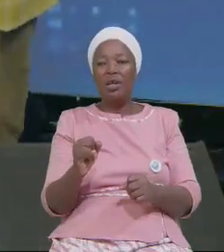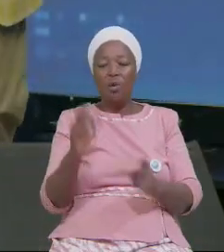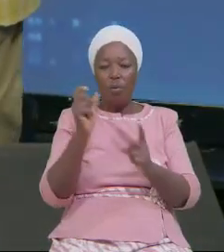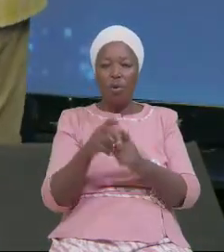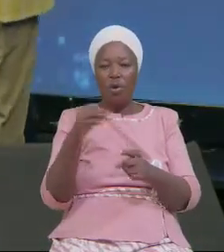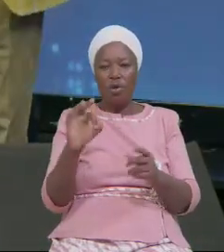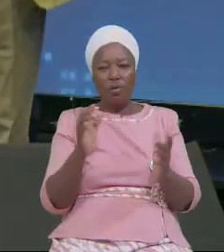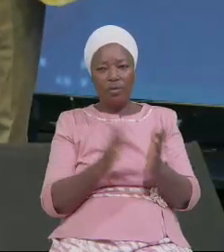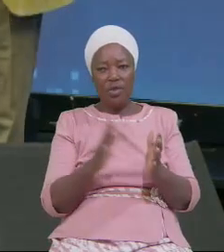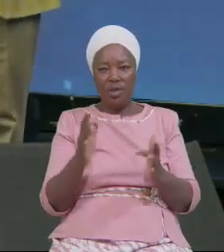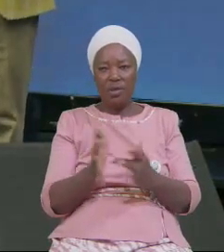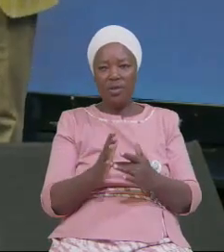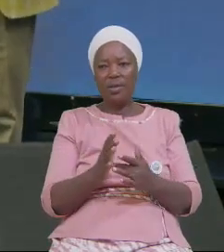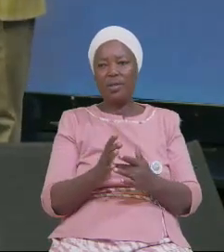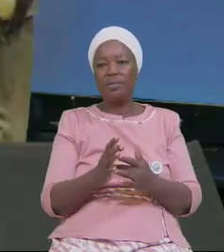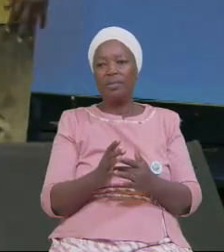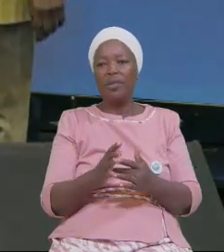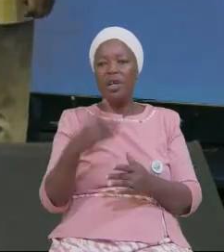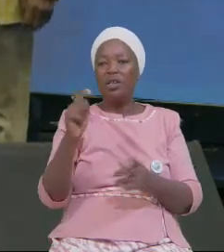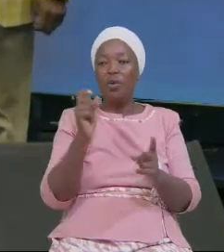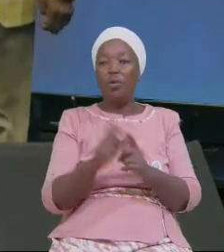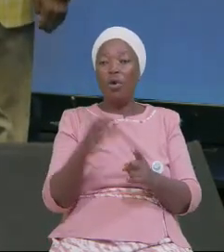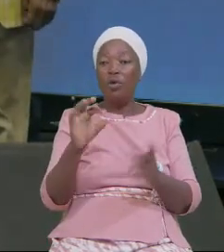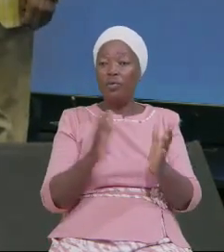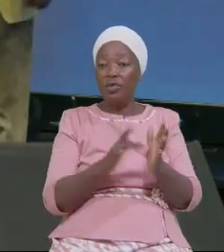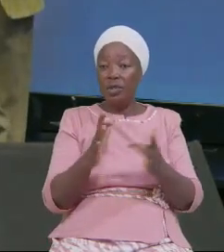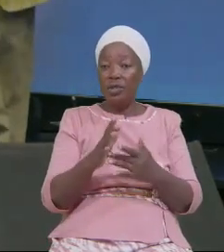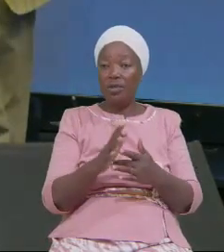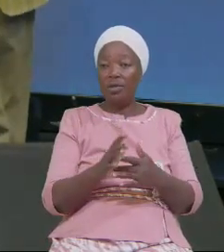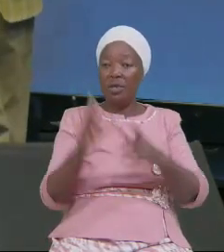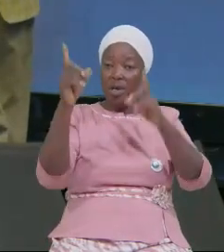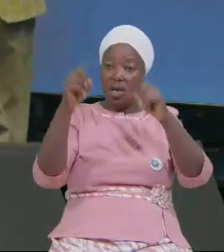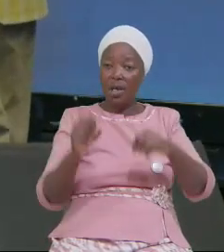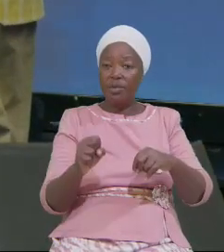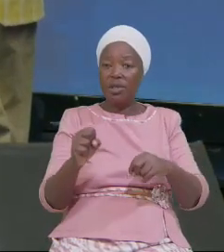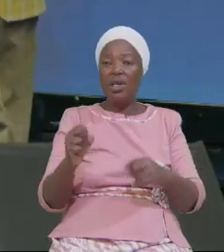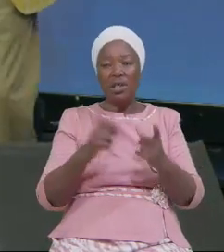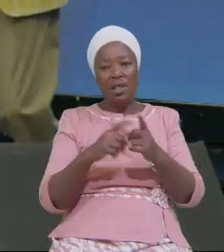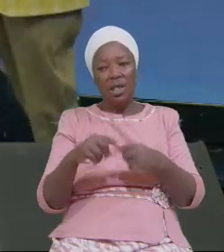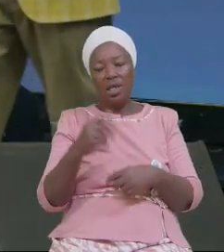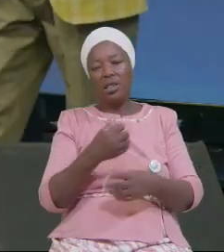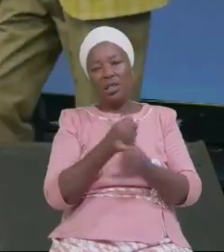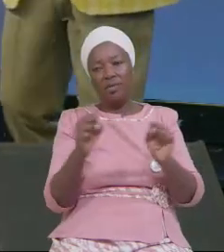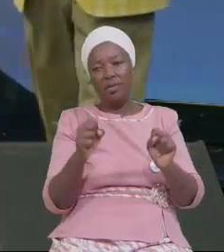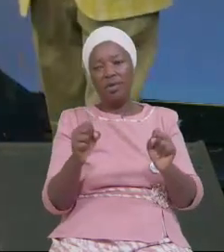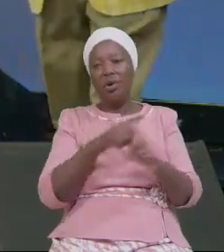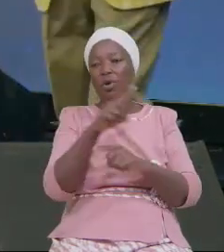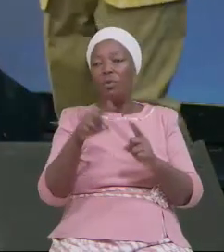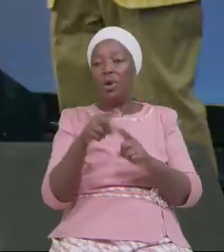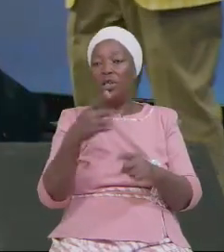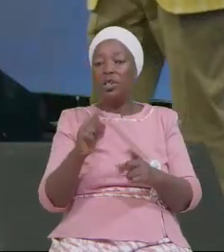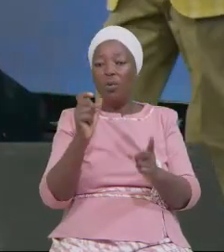Jesus. The word of Jesus comes, the salvation. The word of